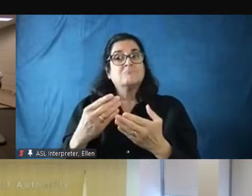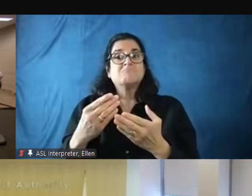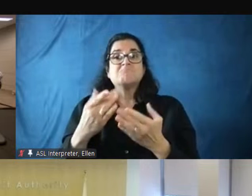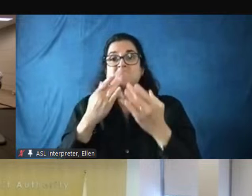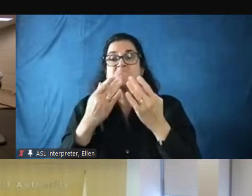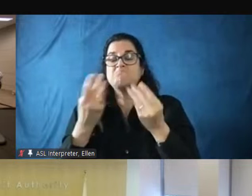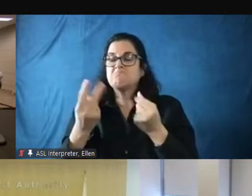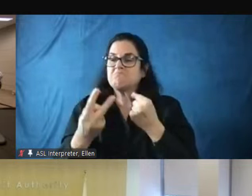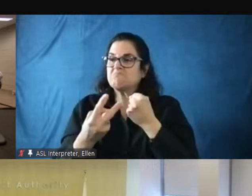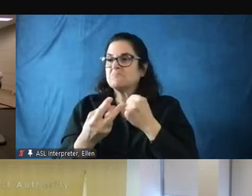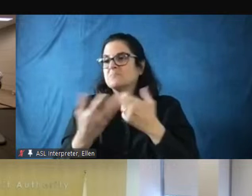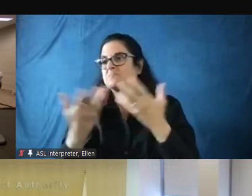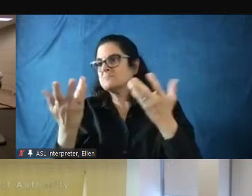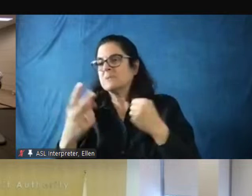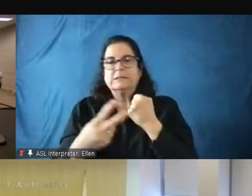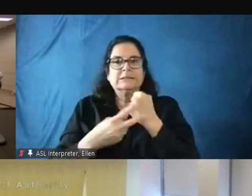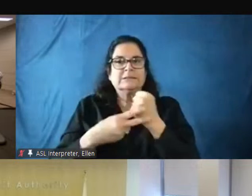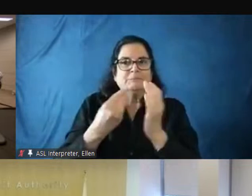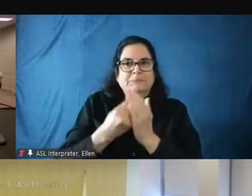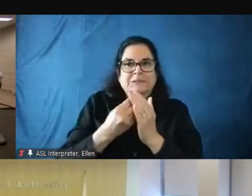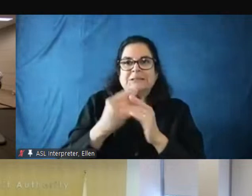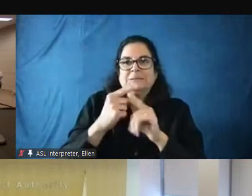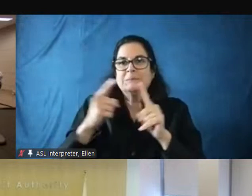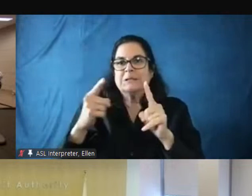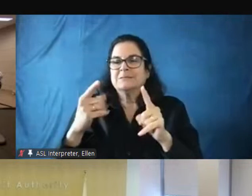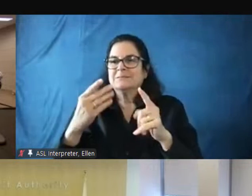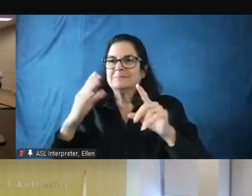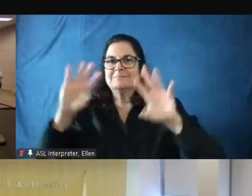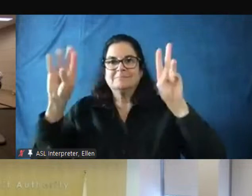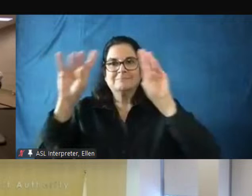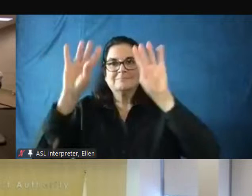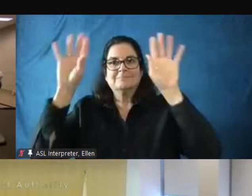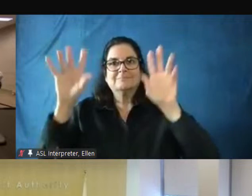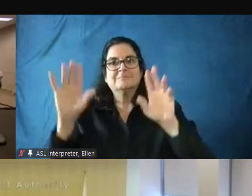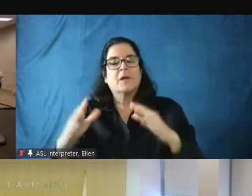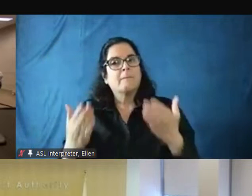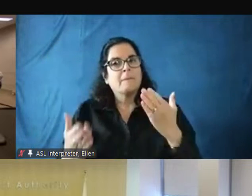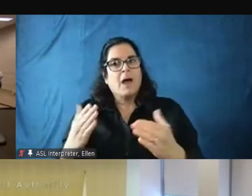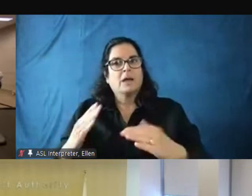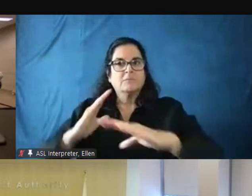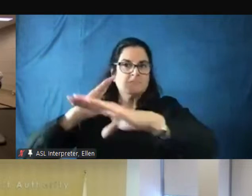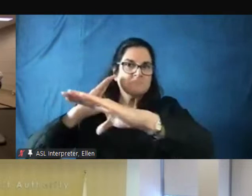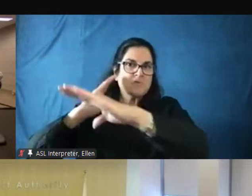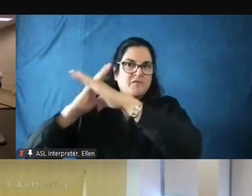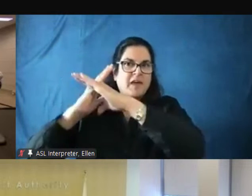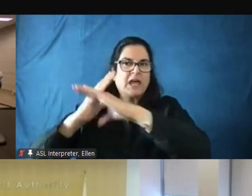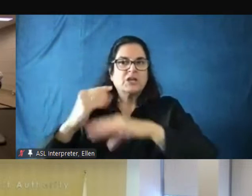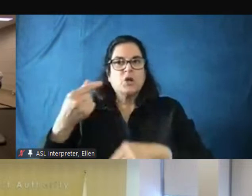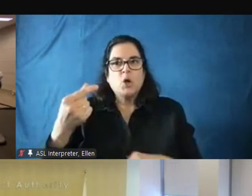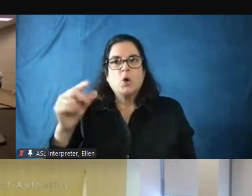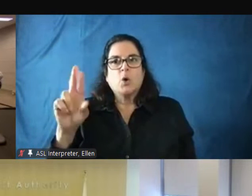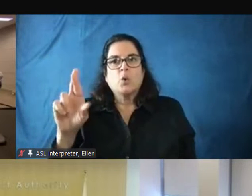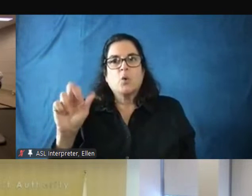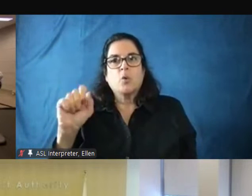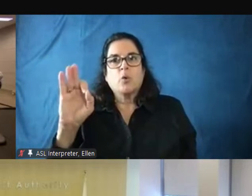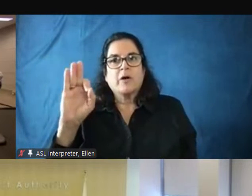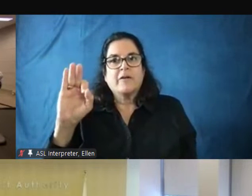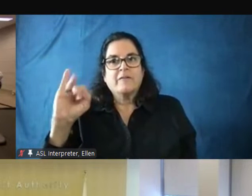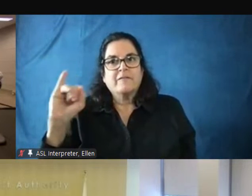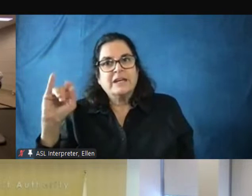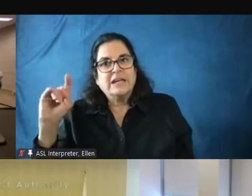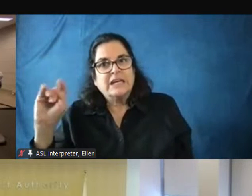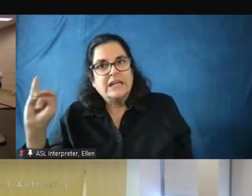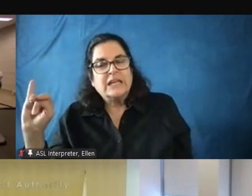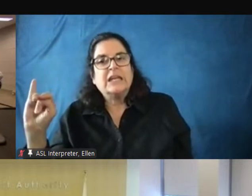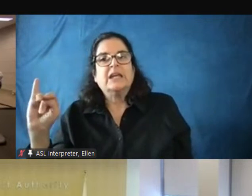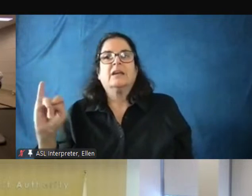kind of space. Obviously, that might help with any graffiti that might happen in the space. So if we use it and